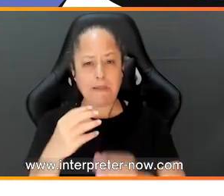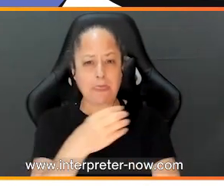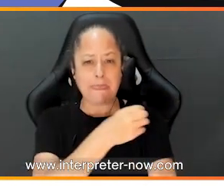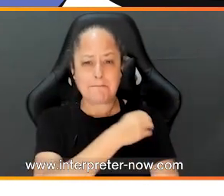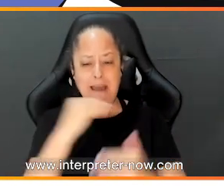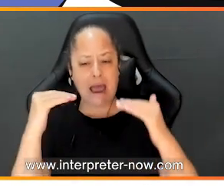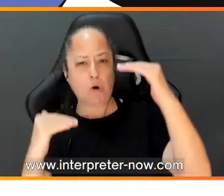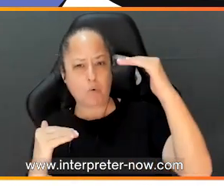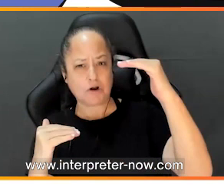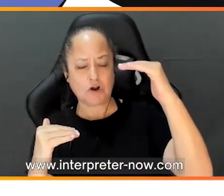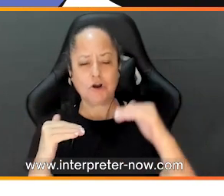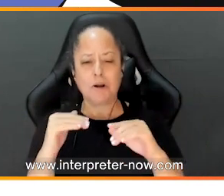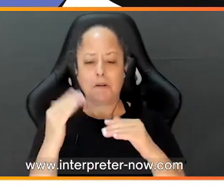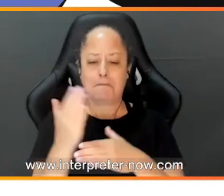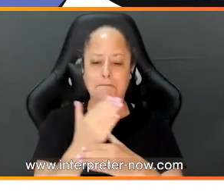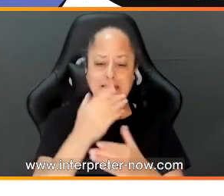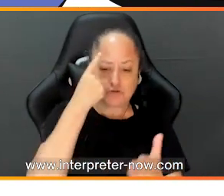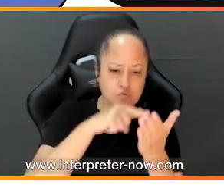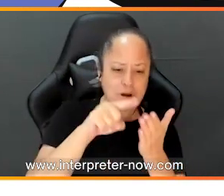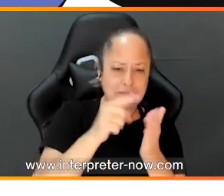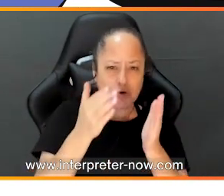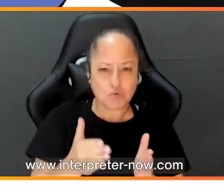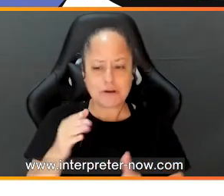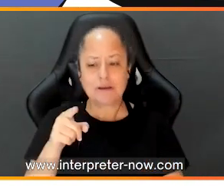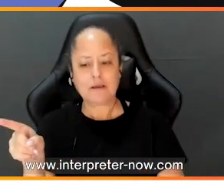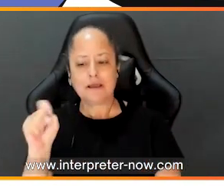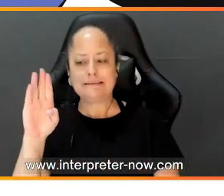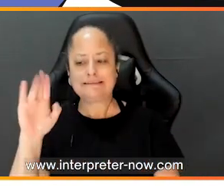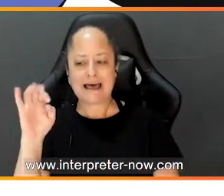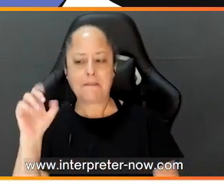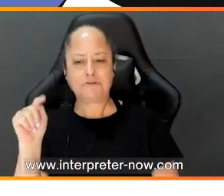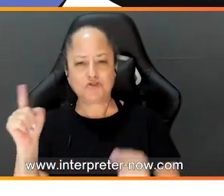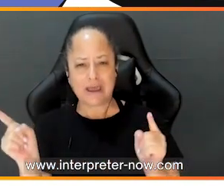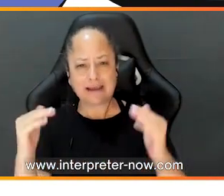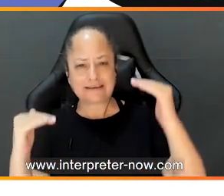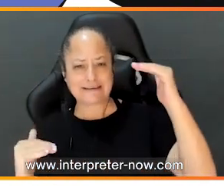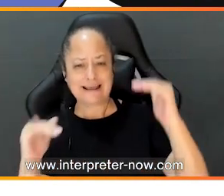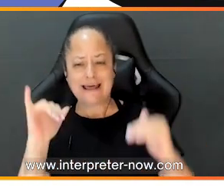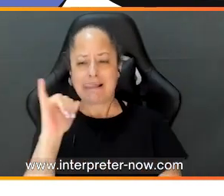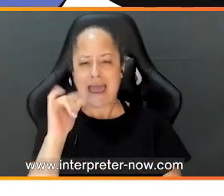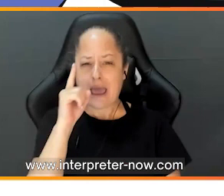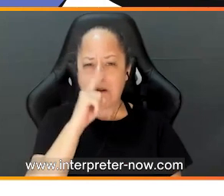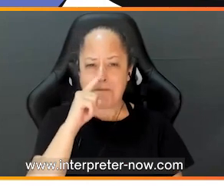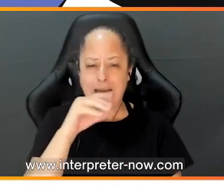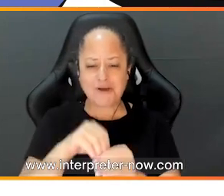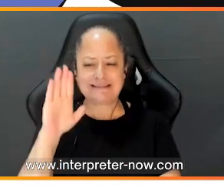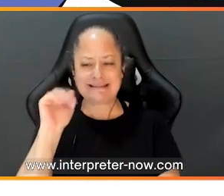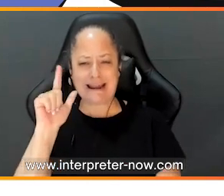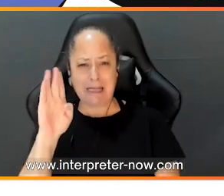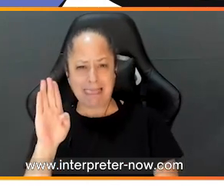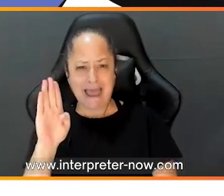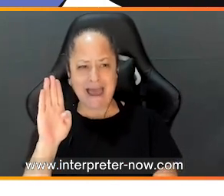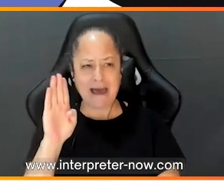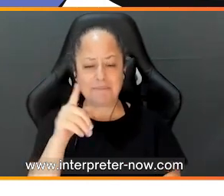research participants. But even there, when we think of the word participant, there's a degree or lack of degree